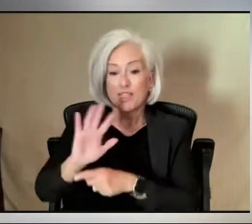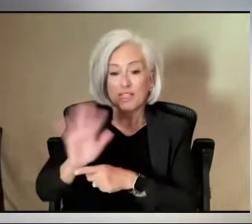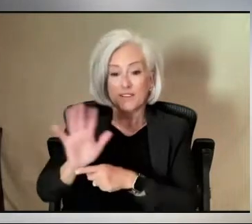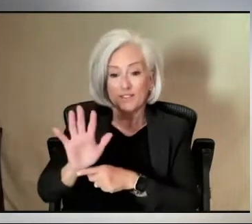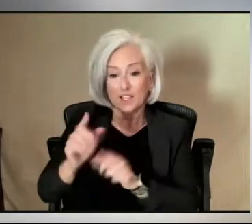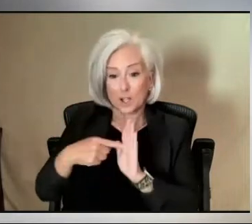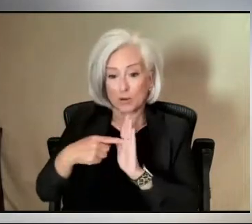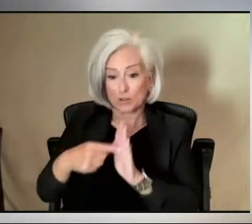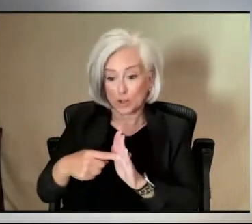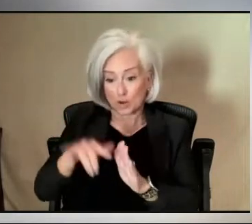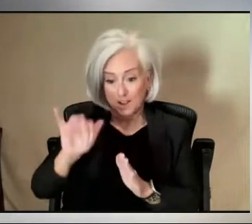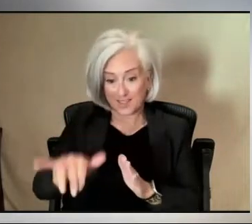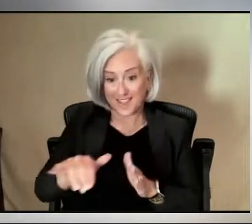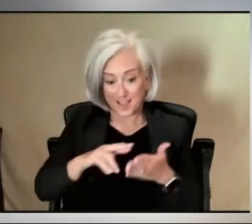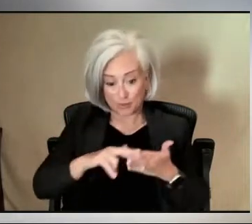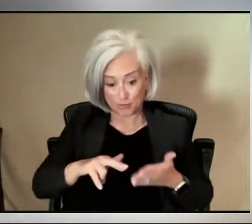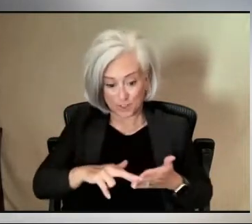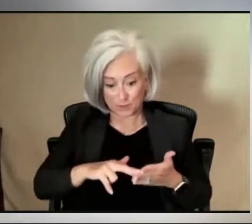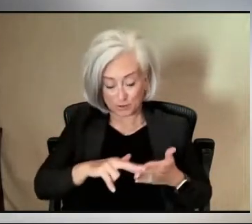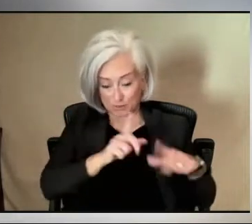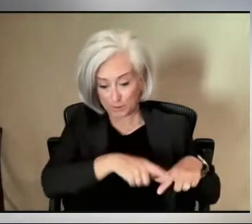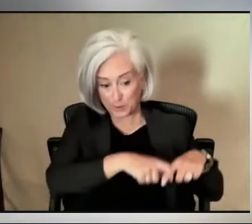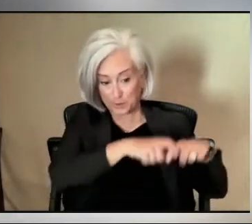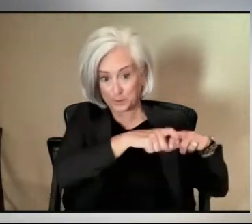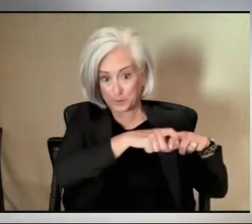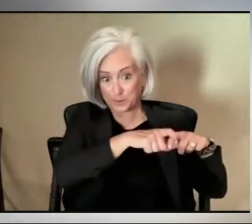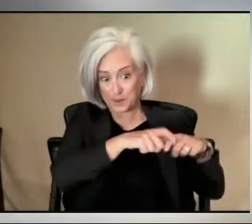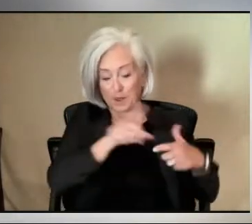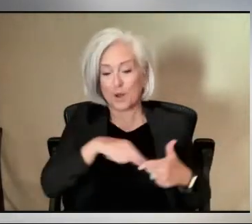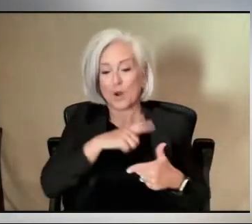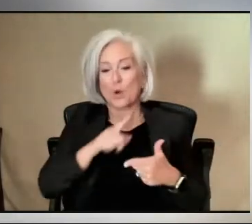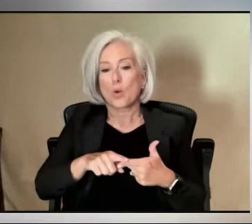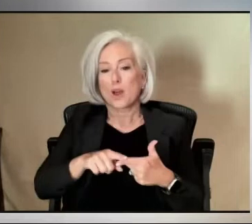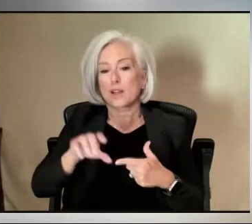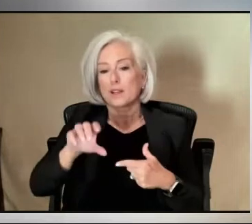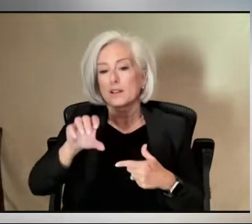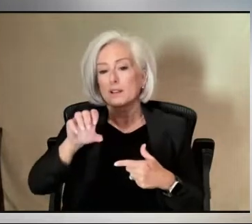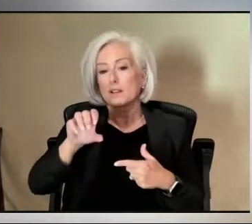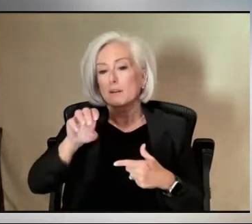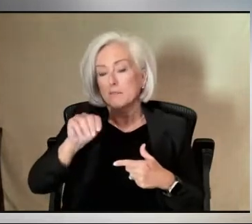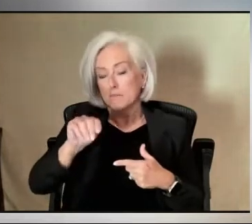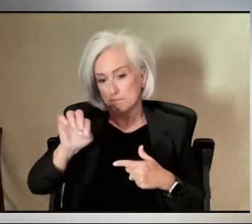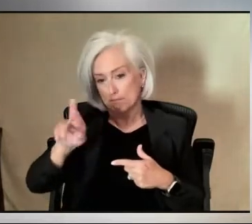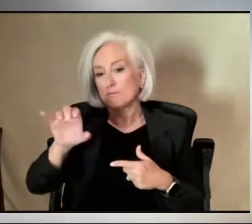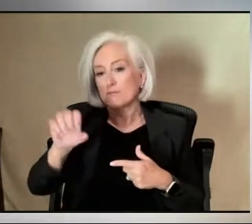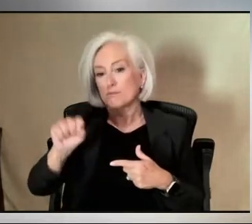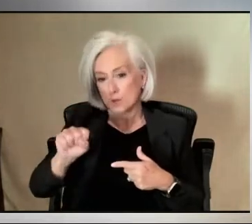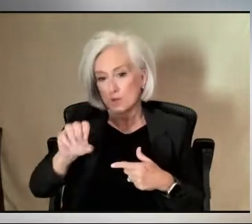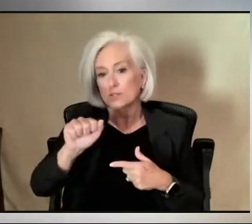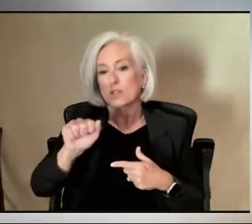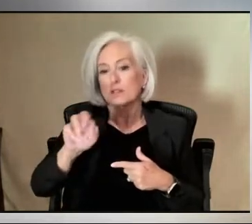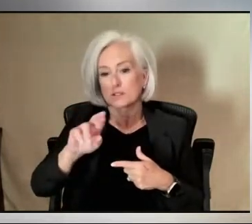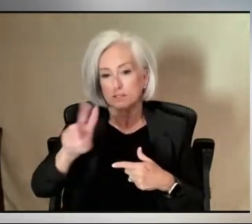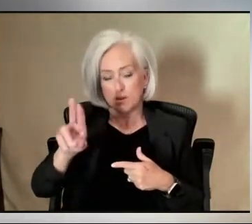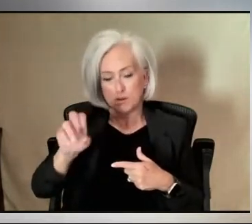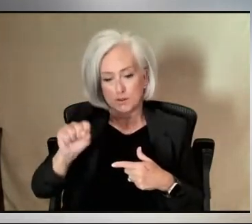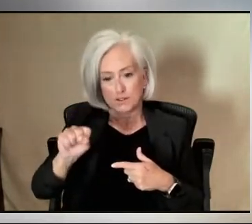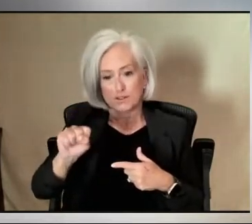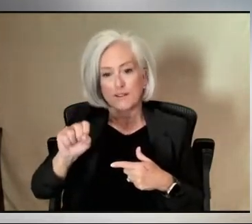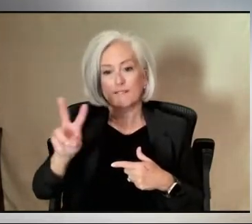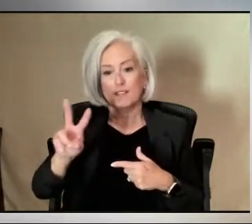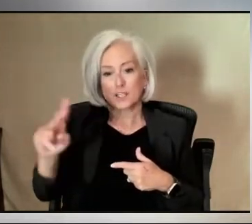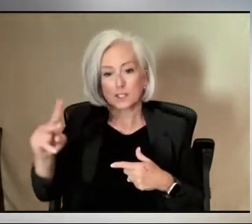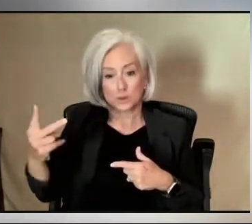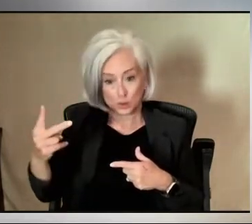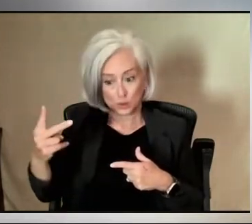both SARS-CoV-1 and MERS failed to really be an ongoing issue or epidemic. But